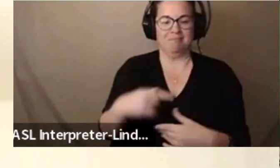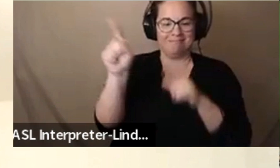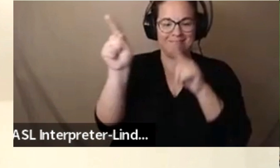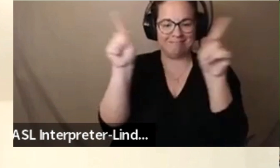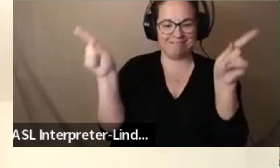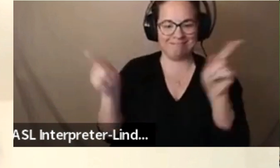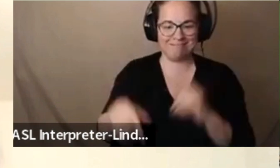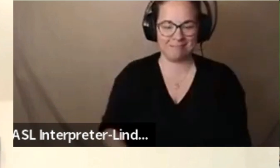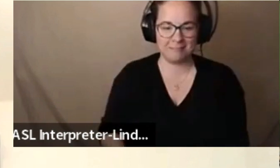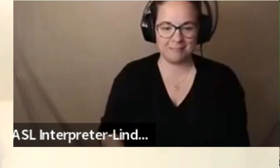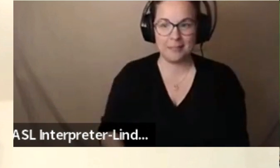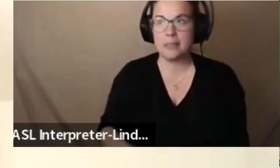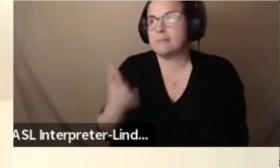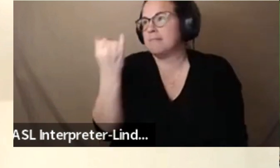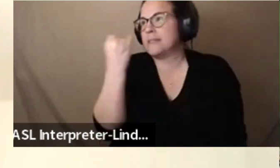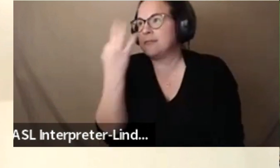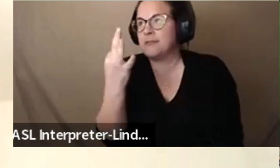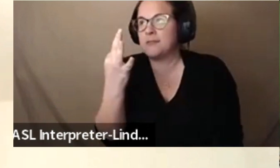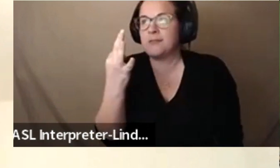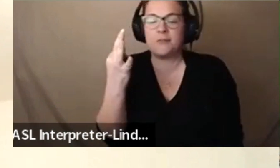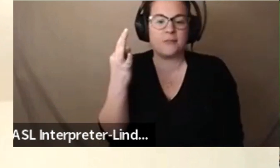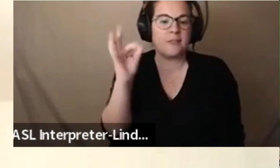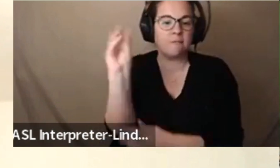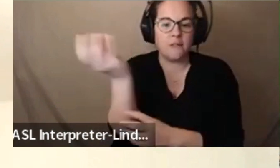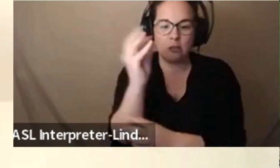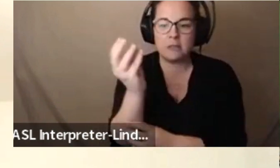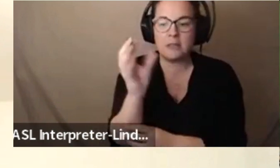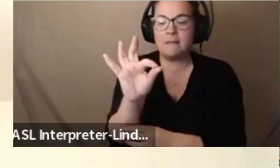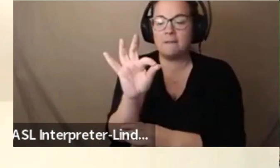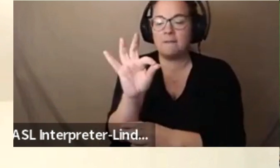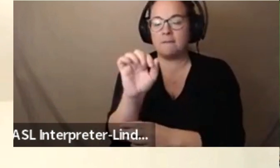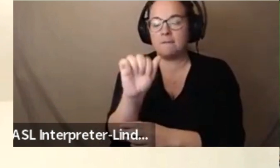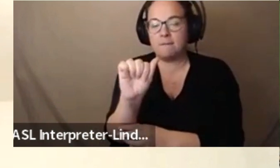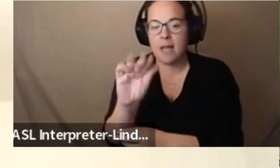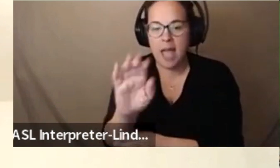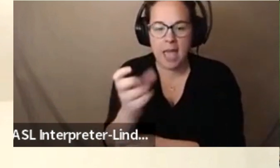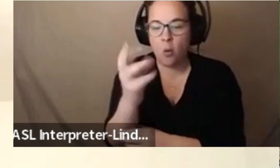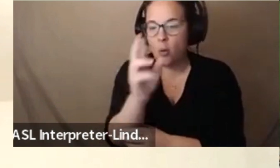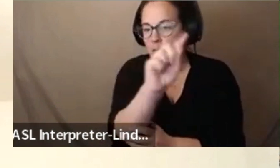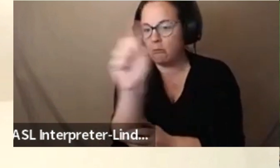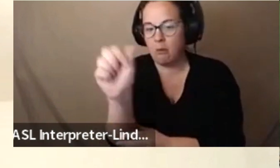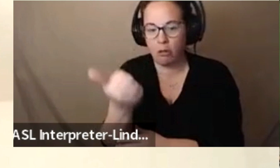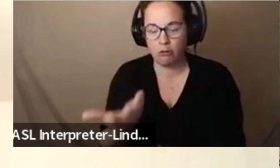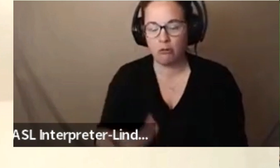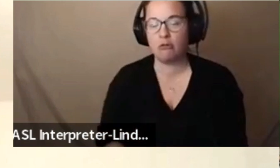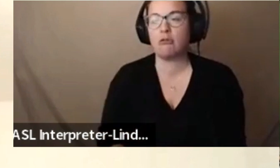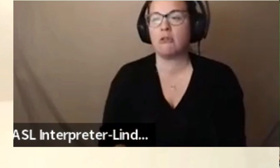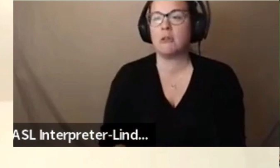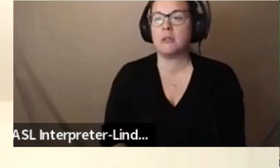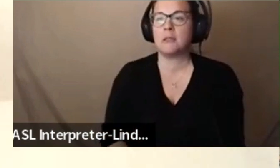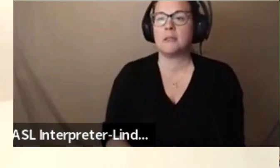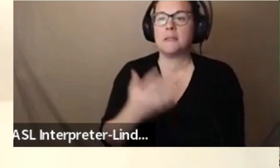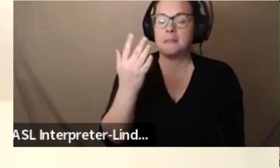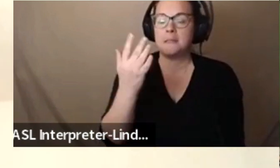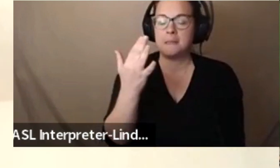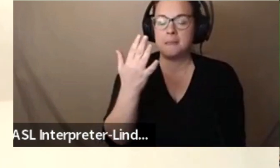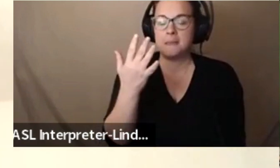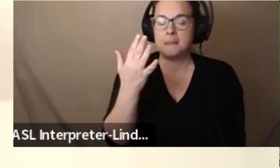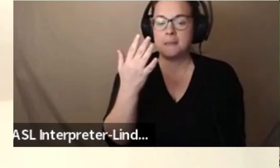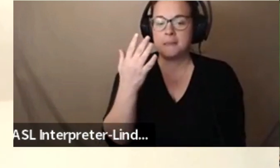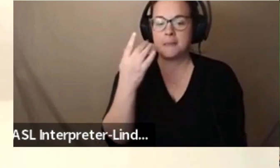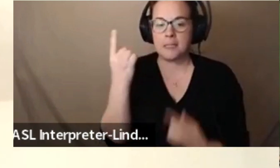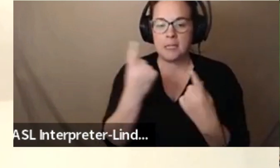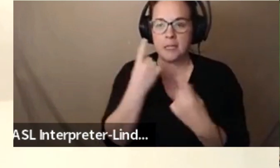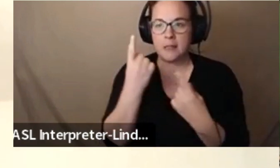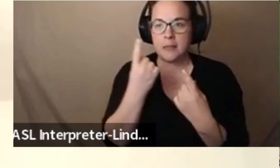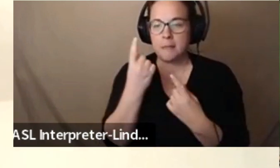of Shakespeare's plays, whether or not that is particularly Fae or outside of that. And it reminds me a